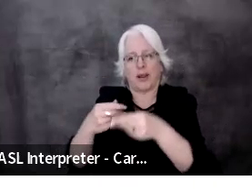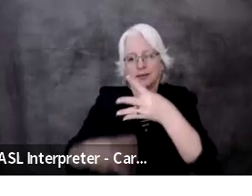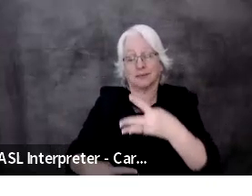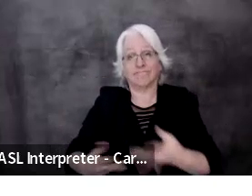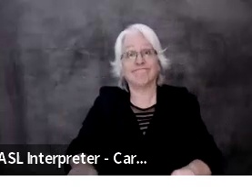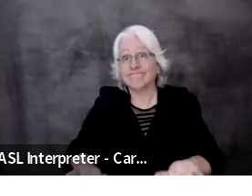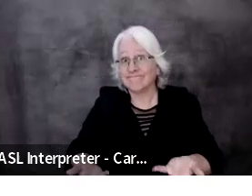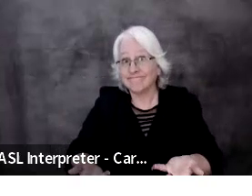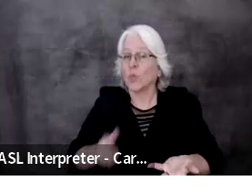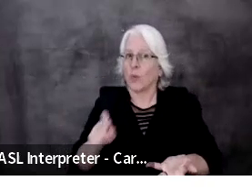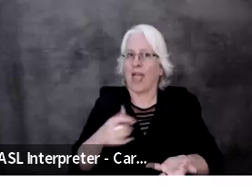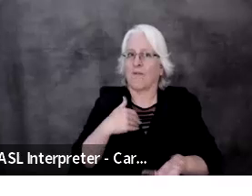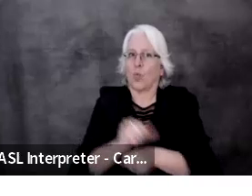do.